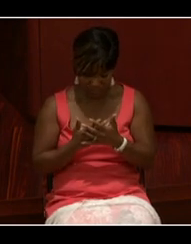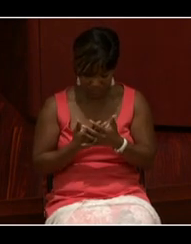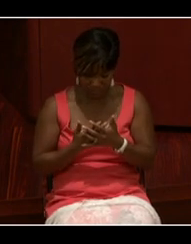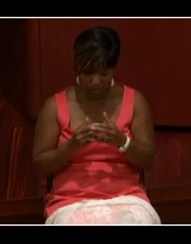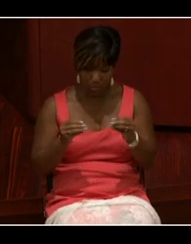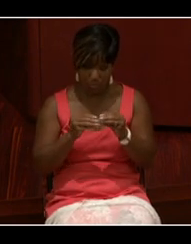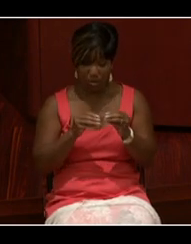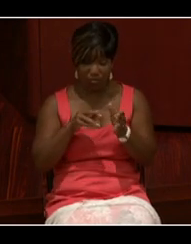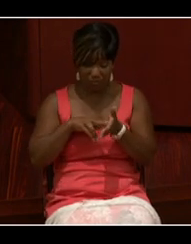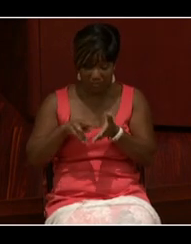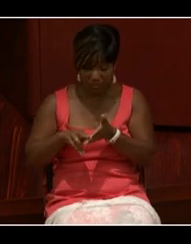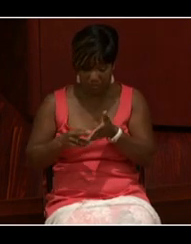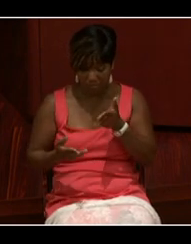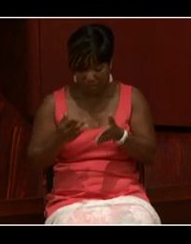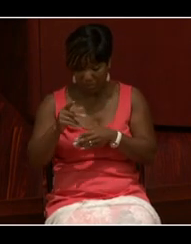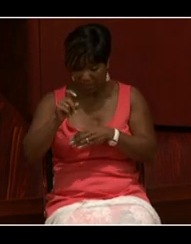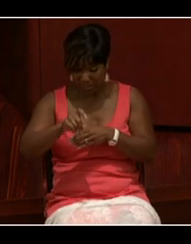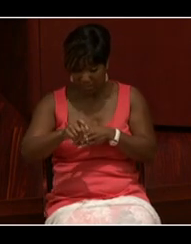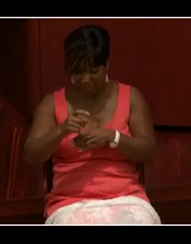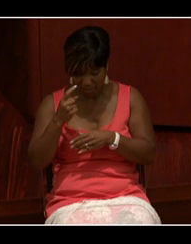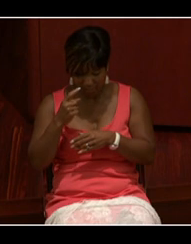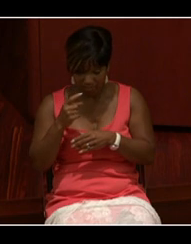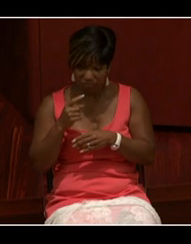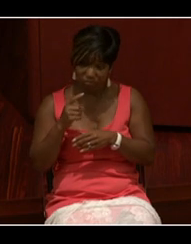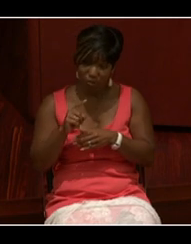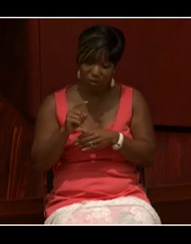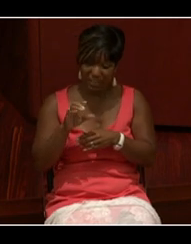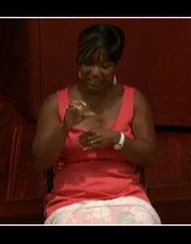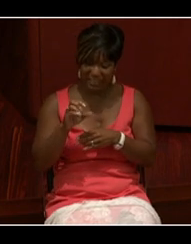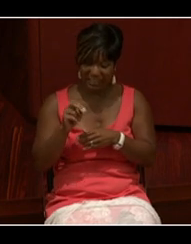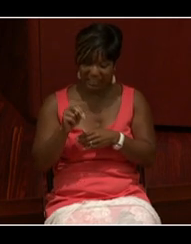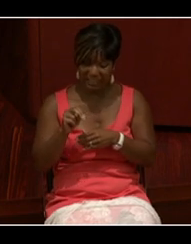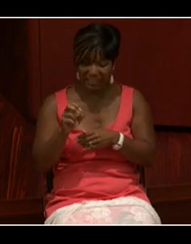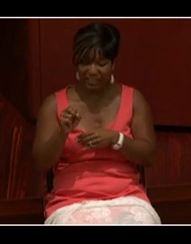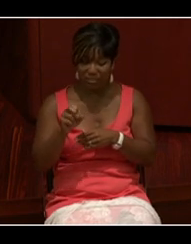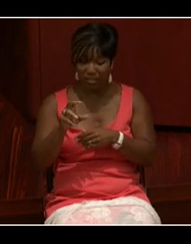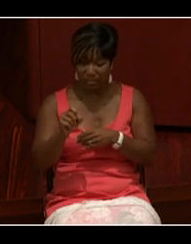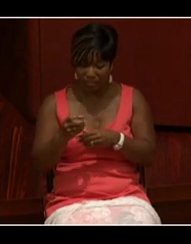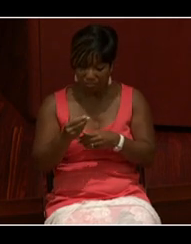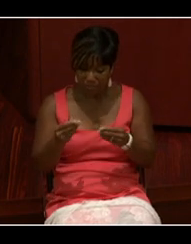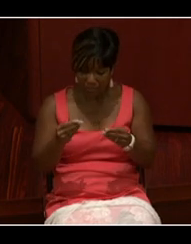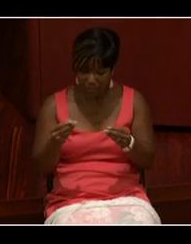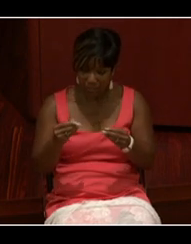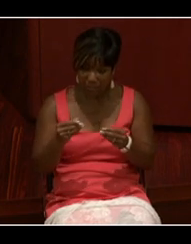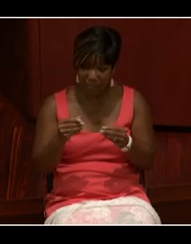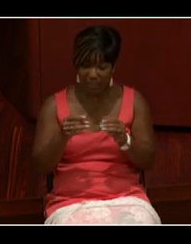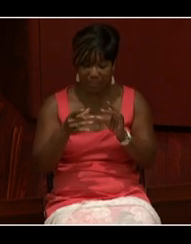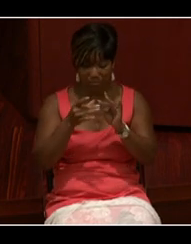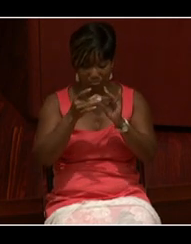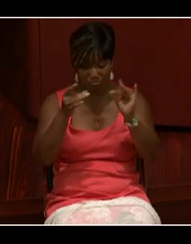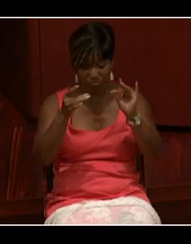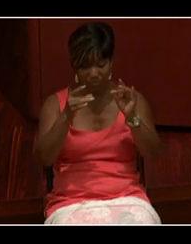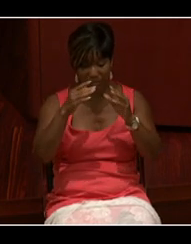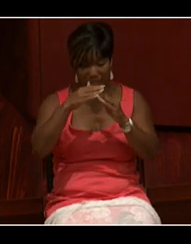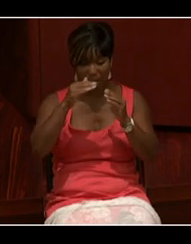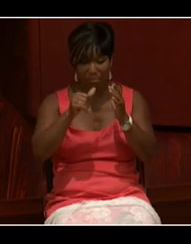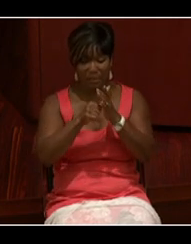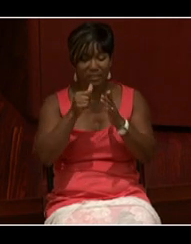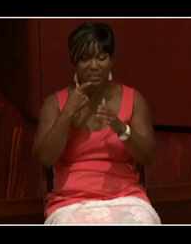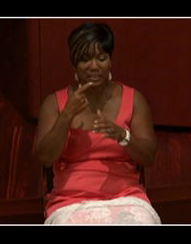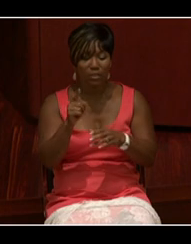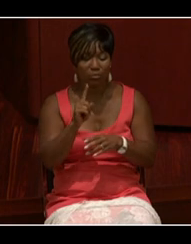may be needed. Of note for census materials, the fine print at the top of the page normally will tell you where they actually